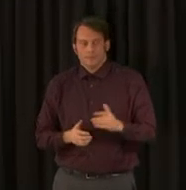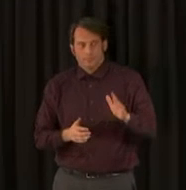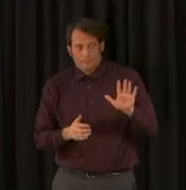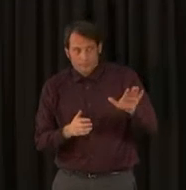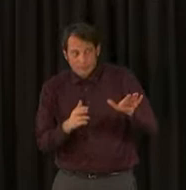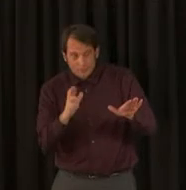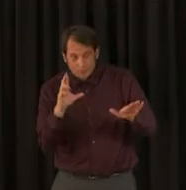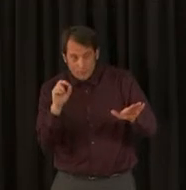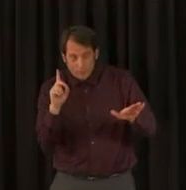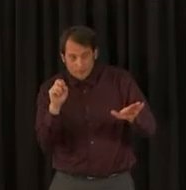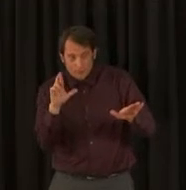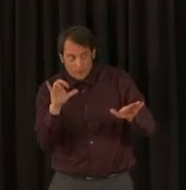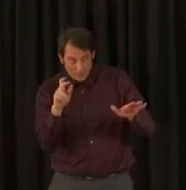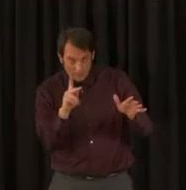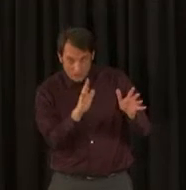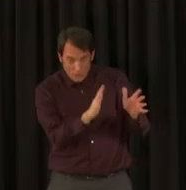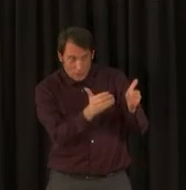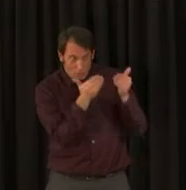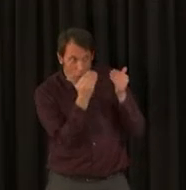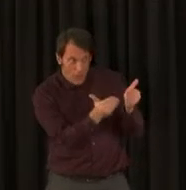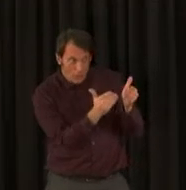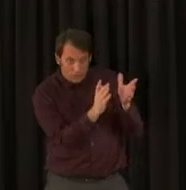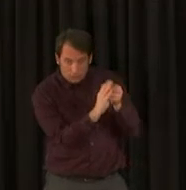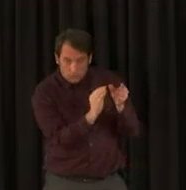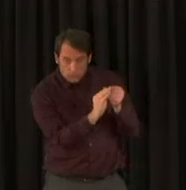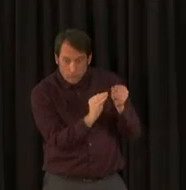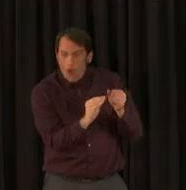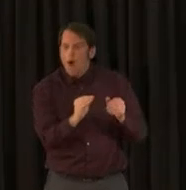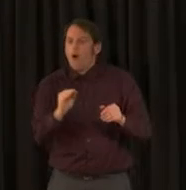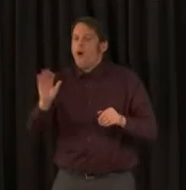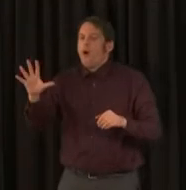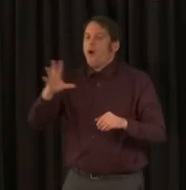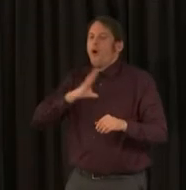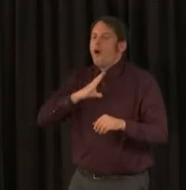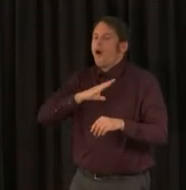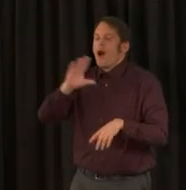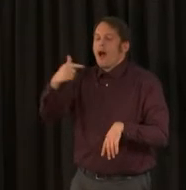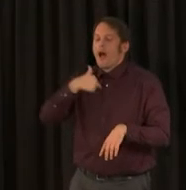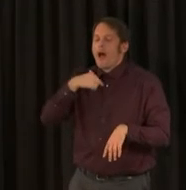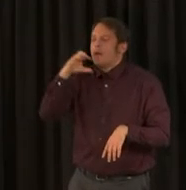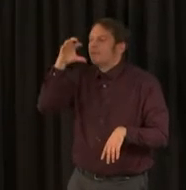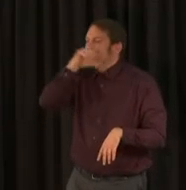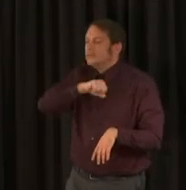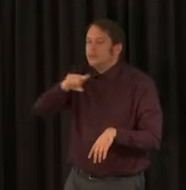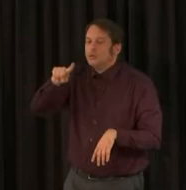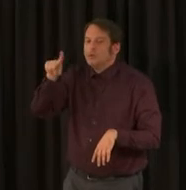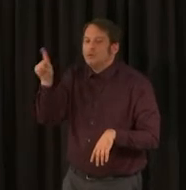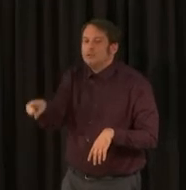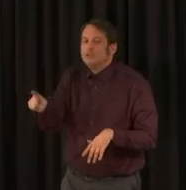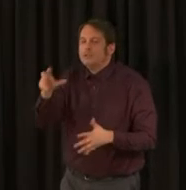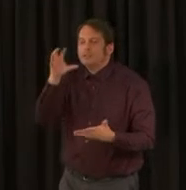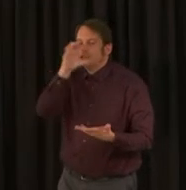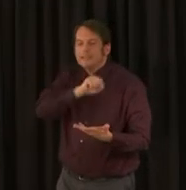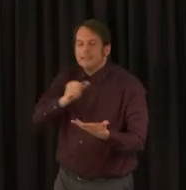Roderick, we can see and hear you. Okay. I didn't hear the question. Oh, okay. Oh, sorry.